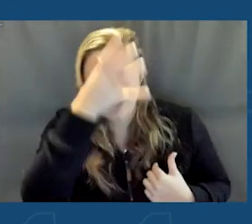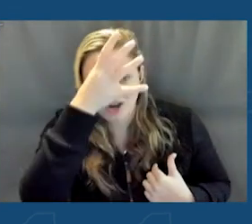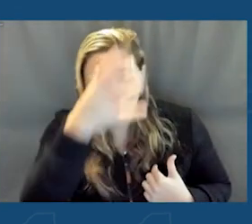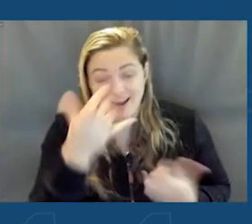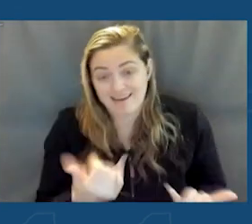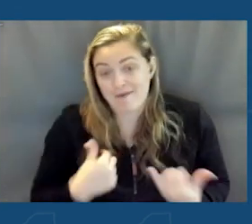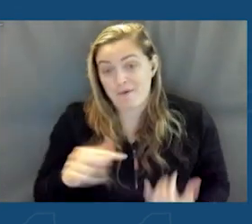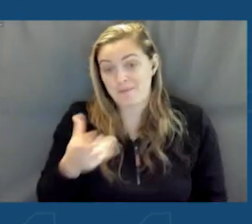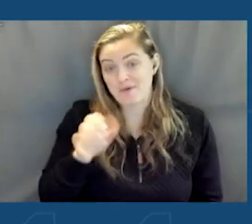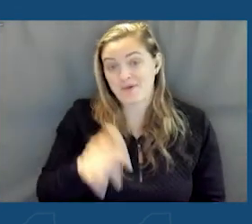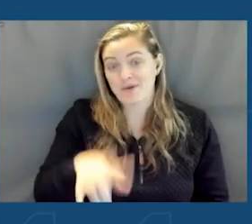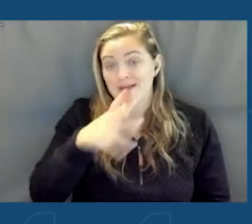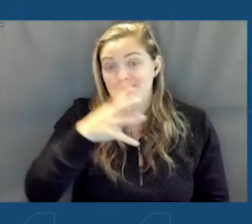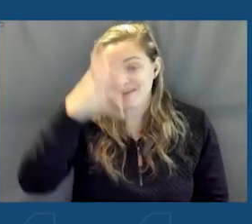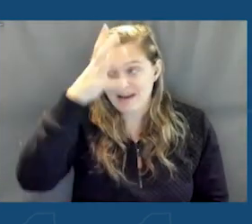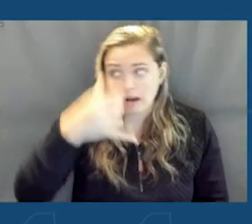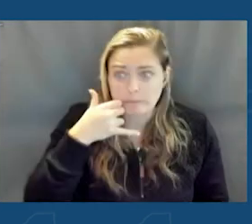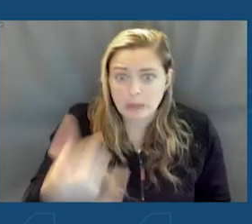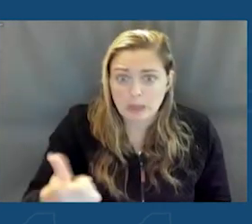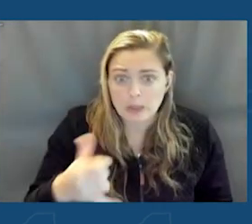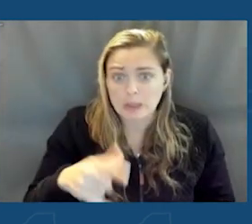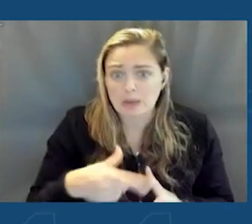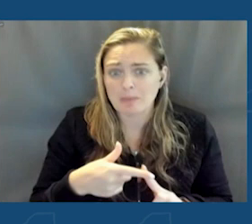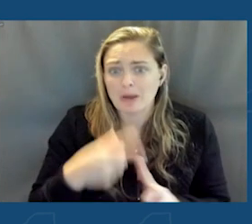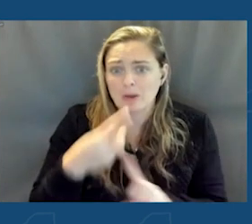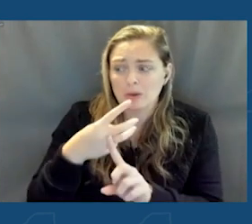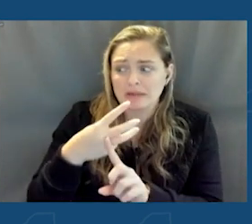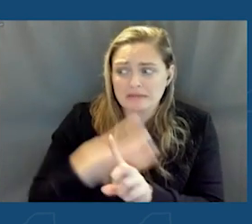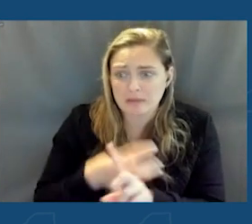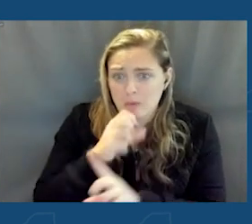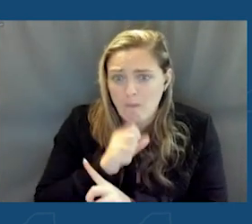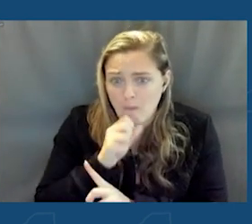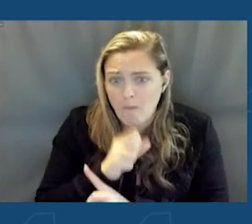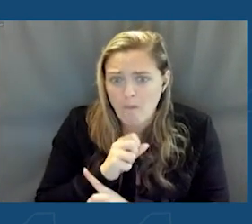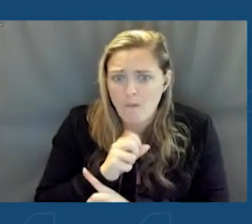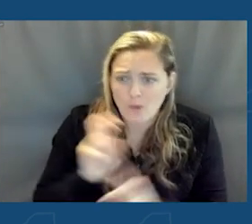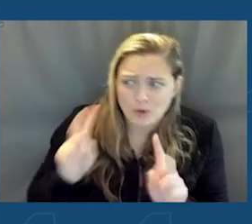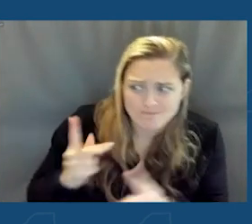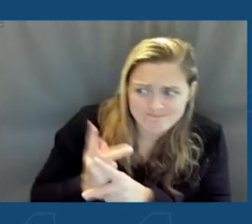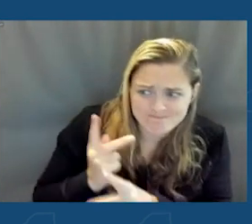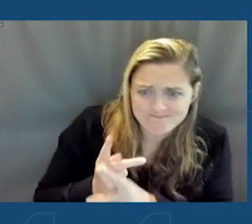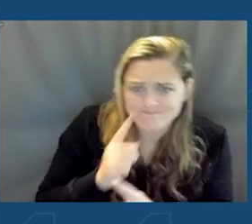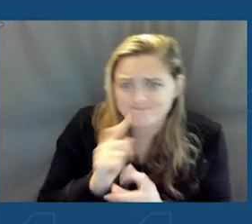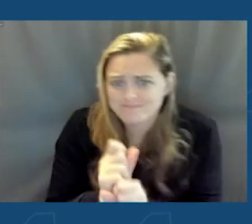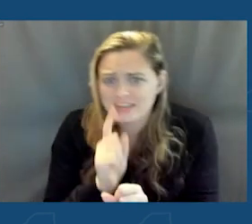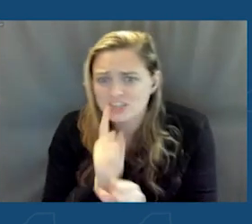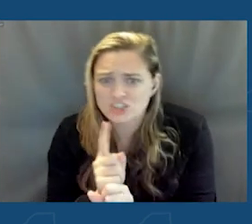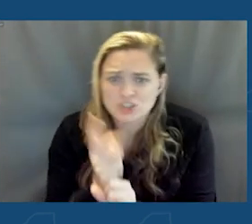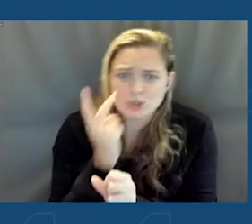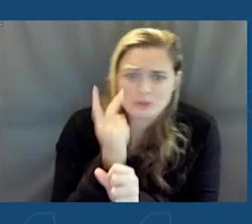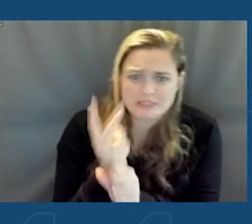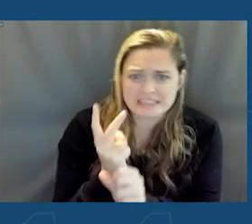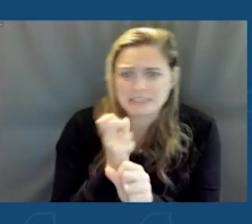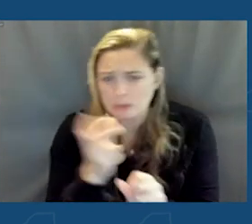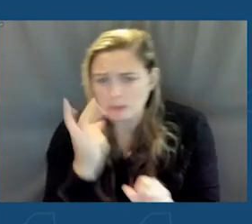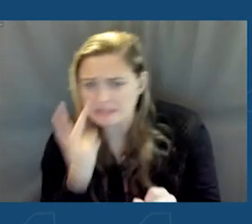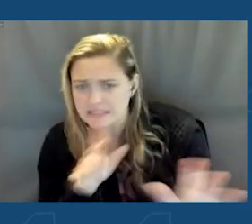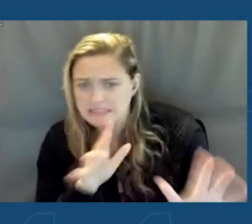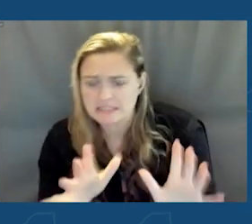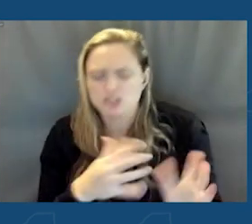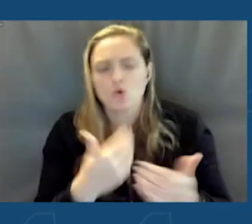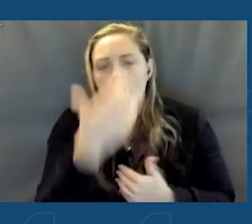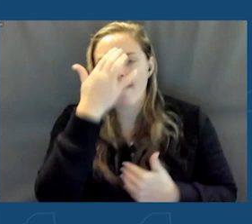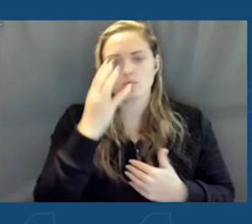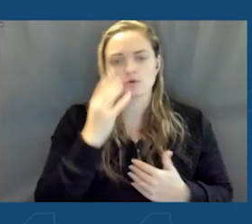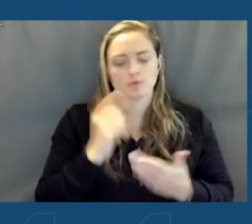I'm constantly calling about a 6-month-old baby, saying, are you watching out for these symptoms? So I know what parents are going through. There's nothing to be alarmed